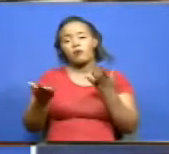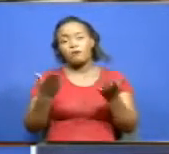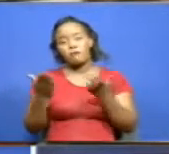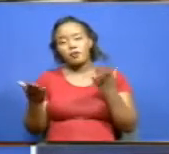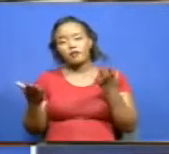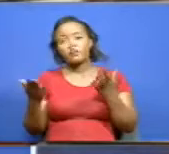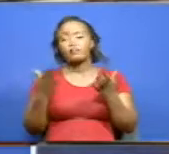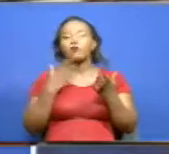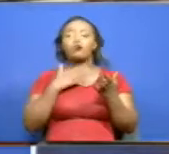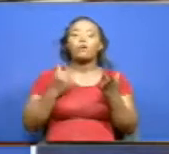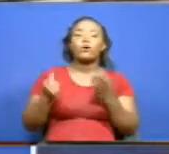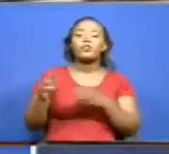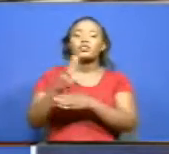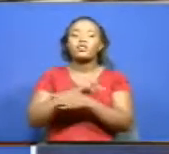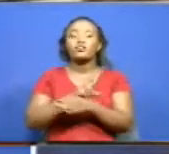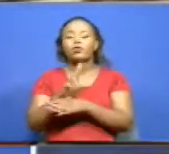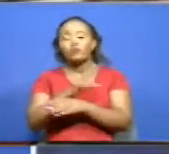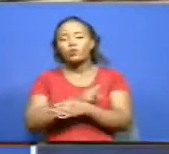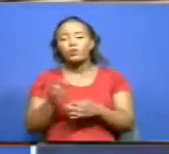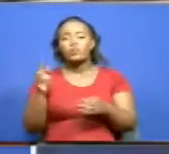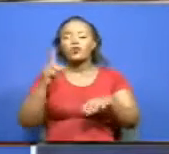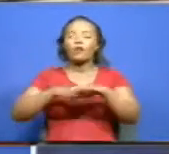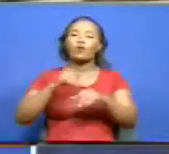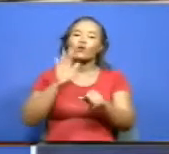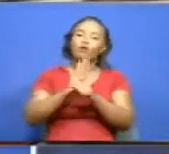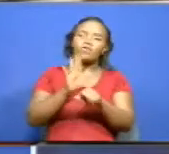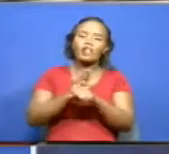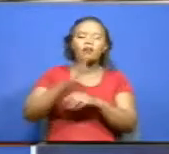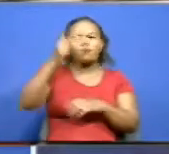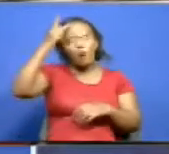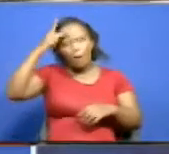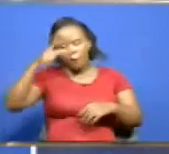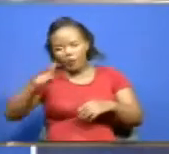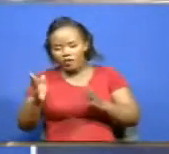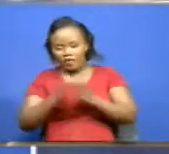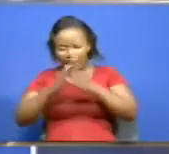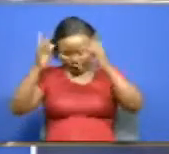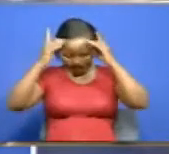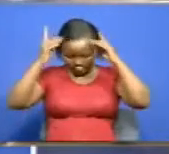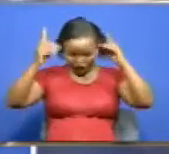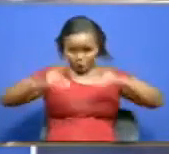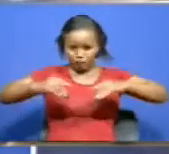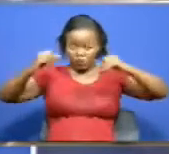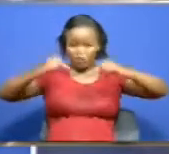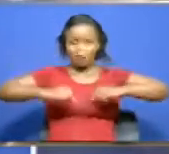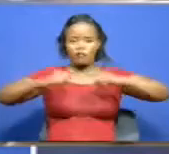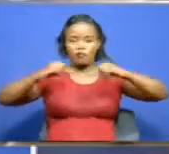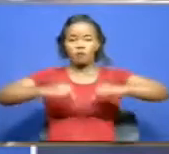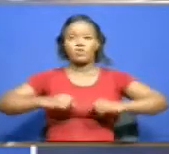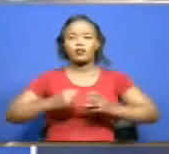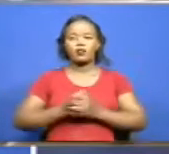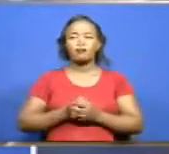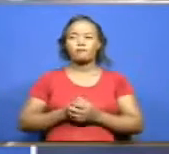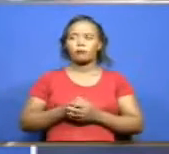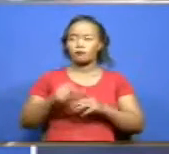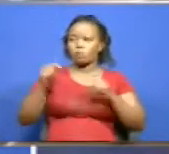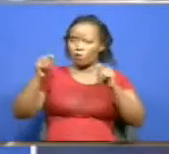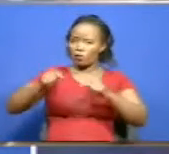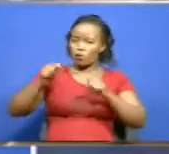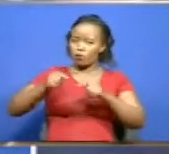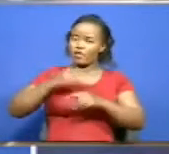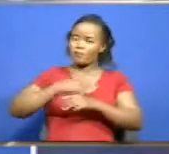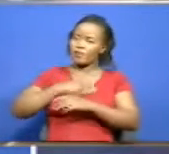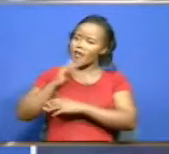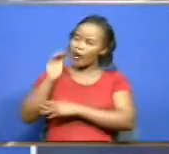be spend a lot of time on policy and decision making. Our appeal today to the CS